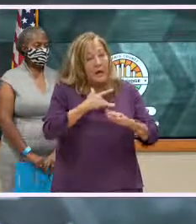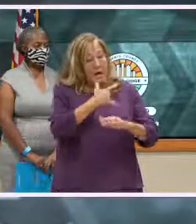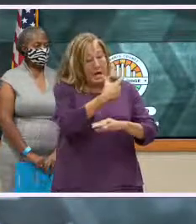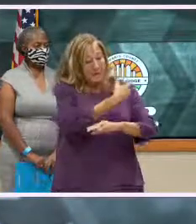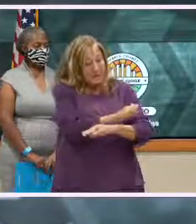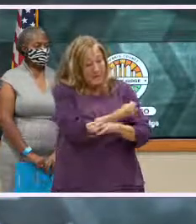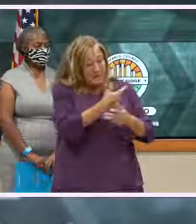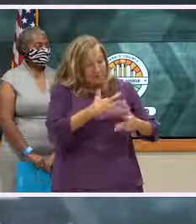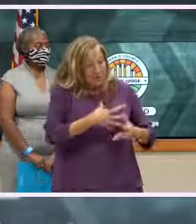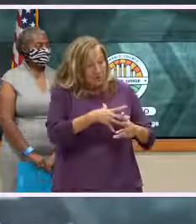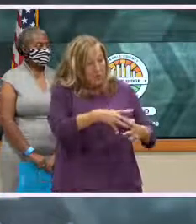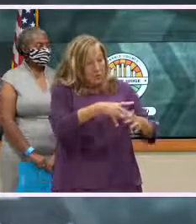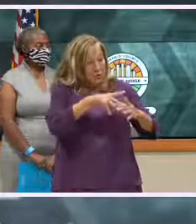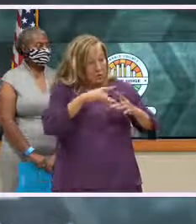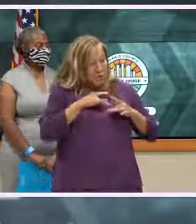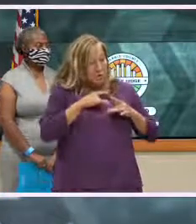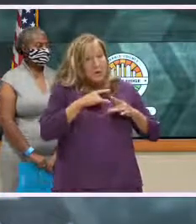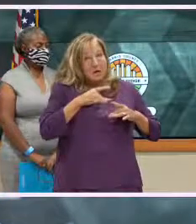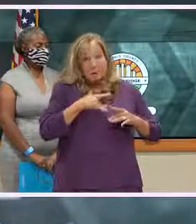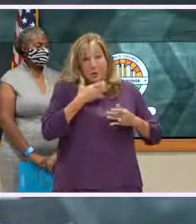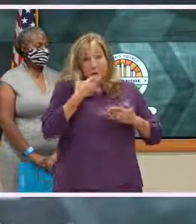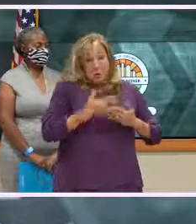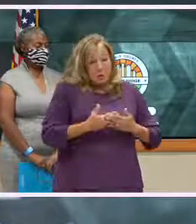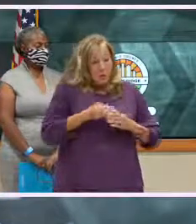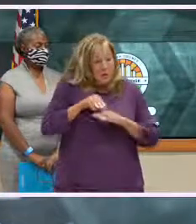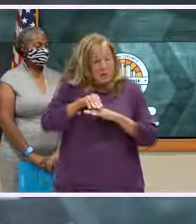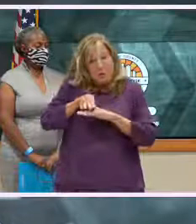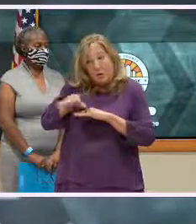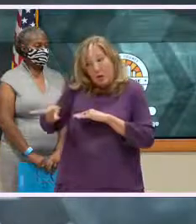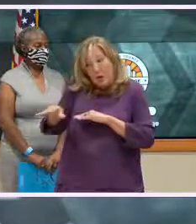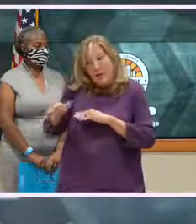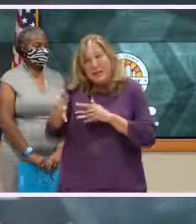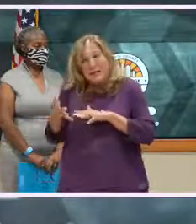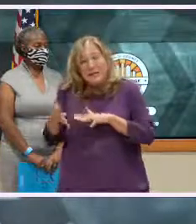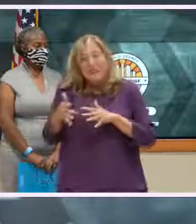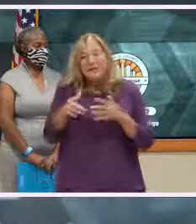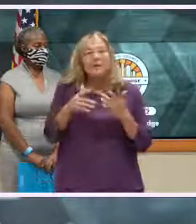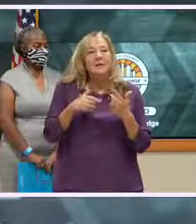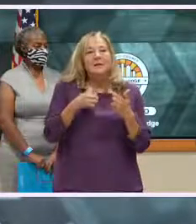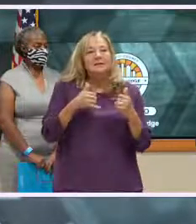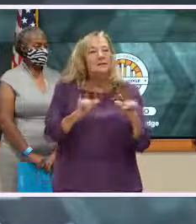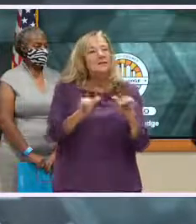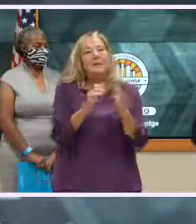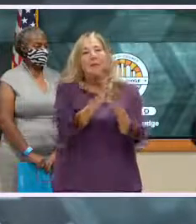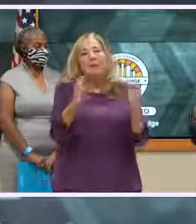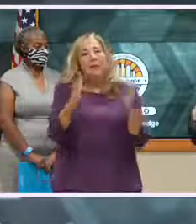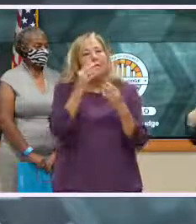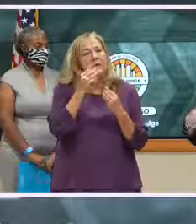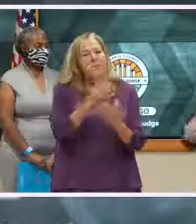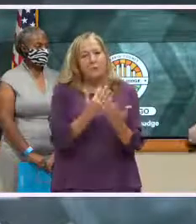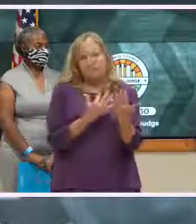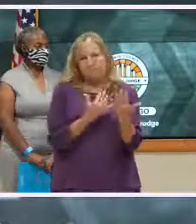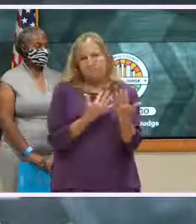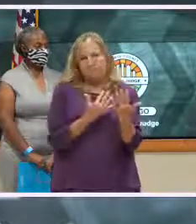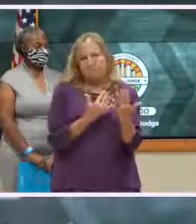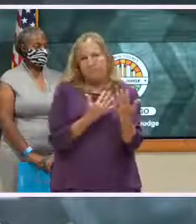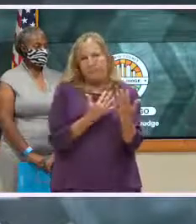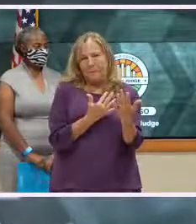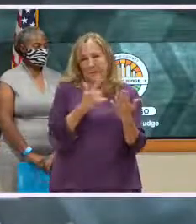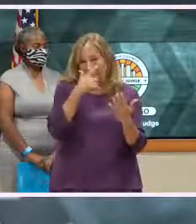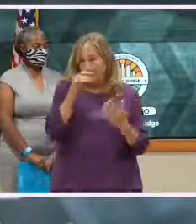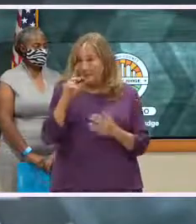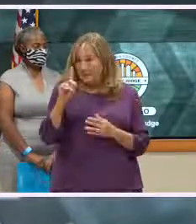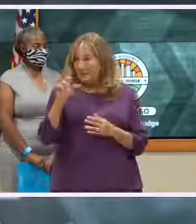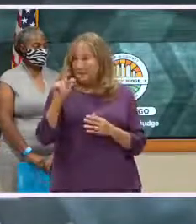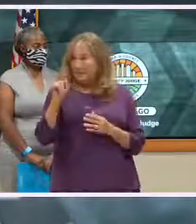Delta variant, and so we're waiting for that information as well. So until we have that information, given the fact that it replicates in higher amounts, what